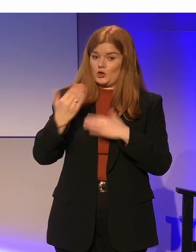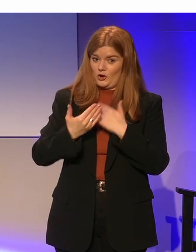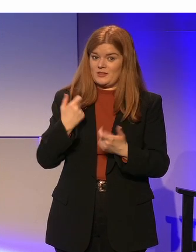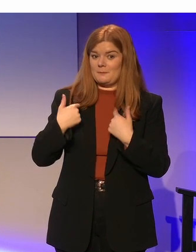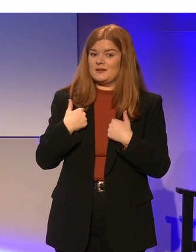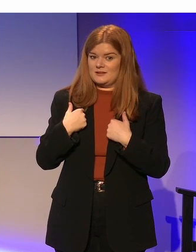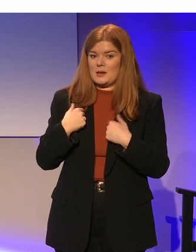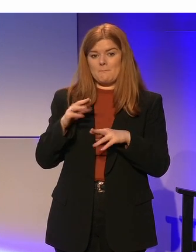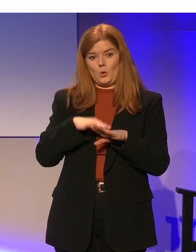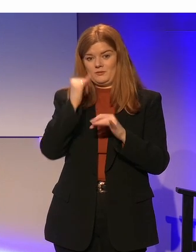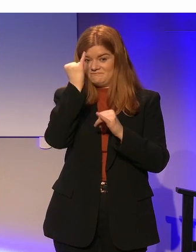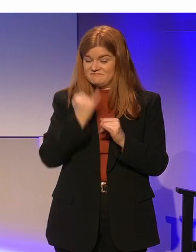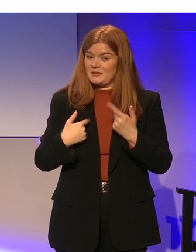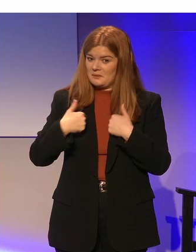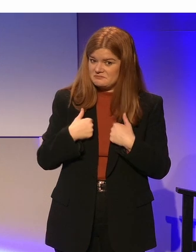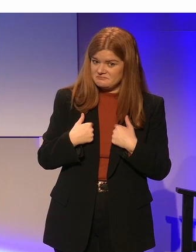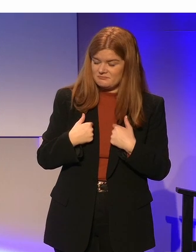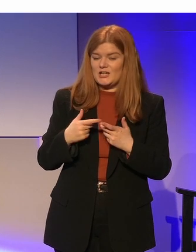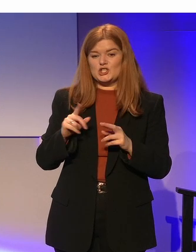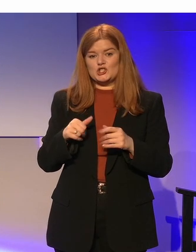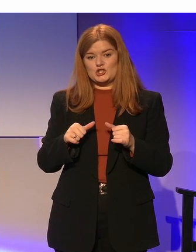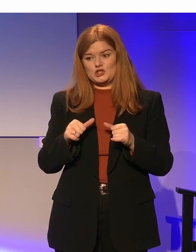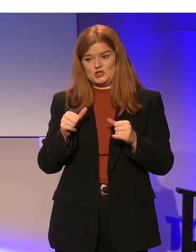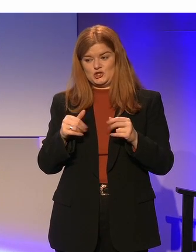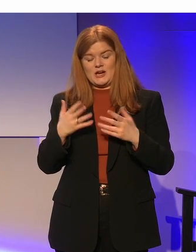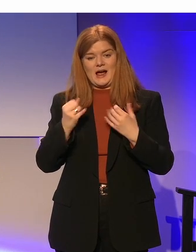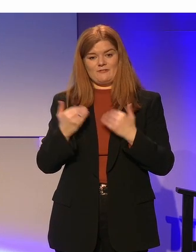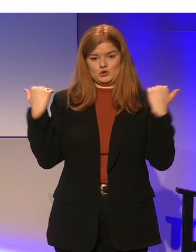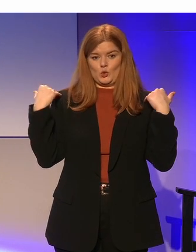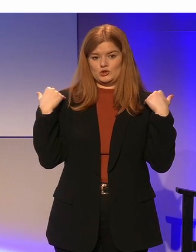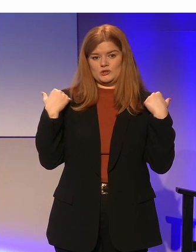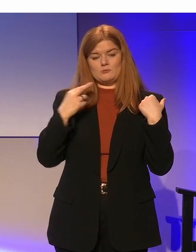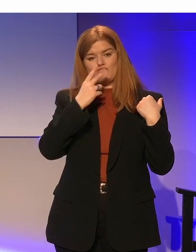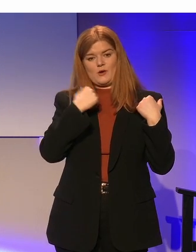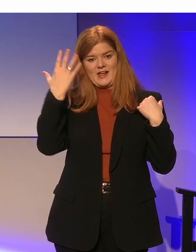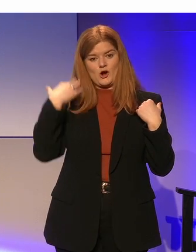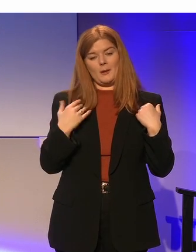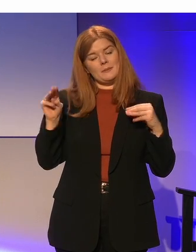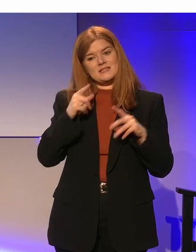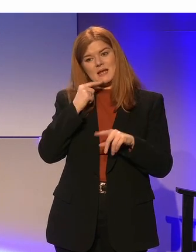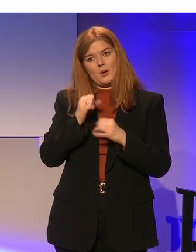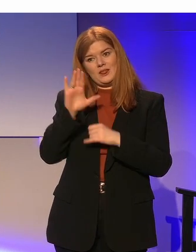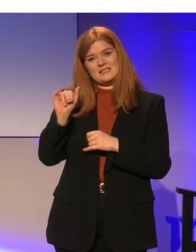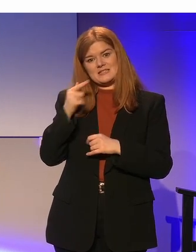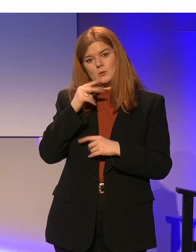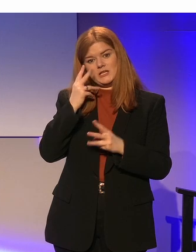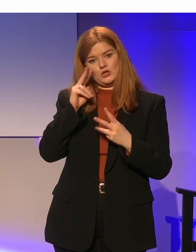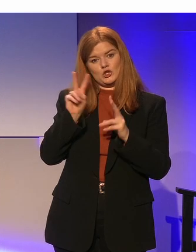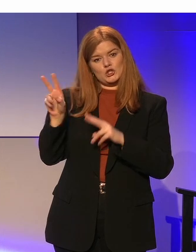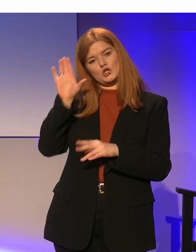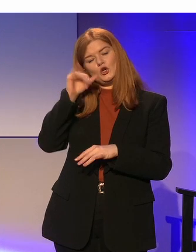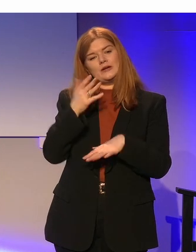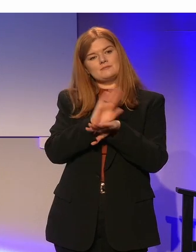younger and more slender than me, and has shoulder-length auburn hair. And people say about Lisha that when they see her, she